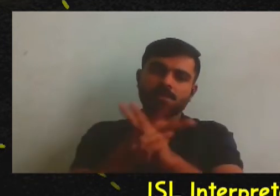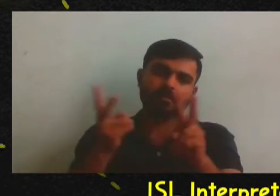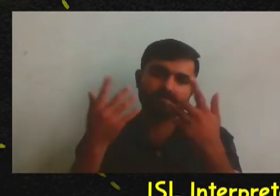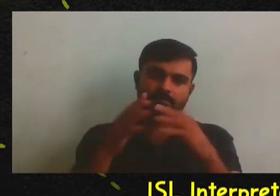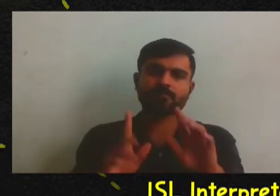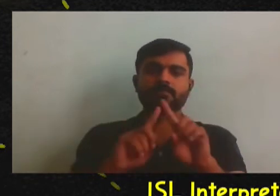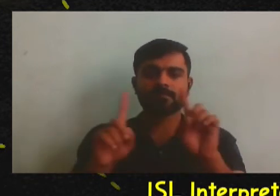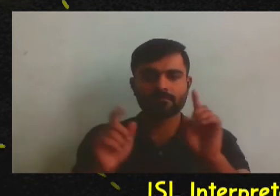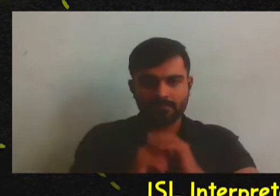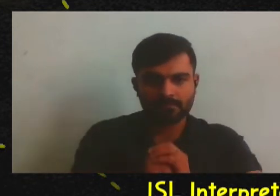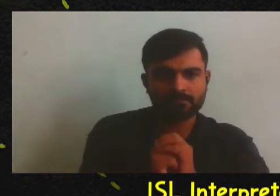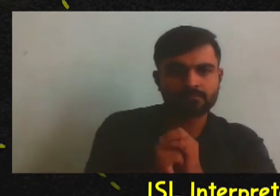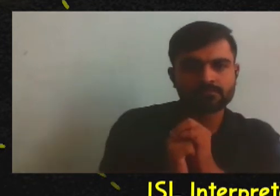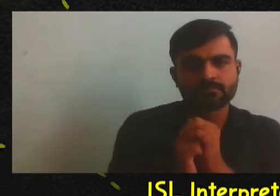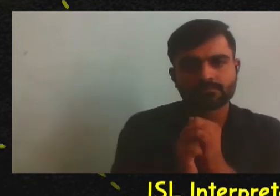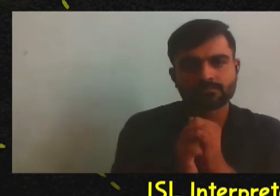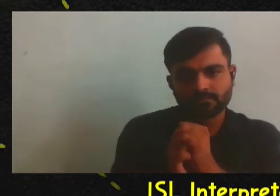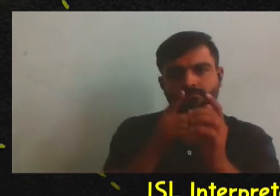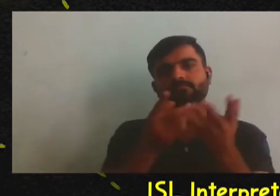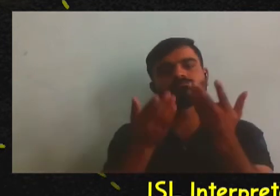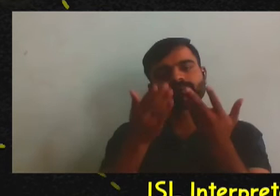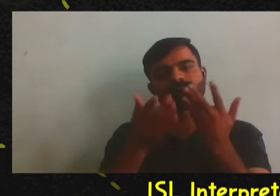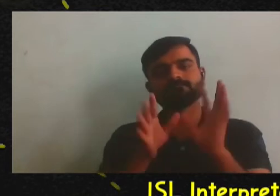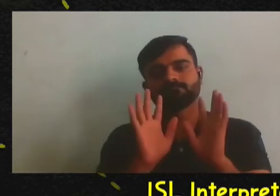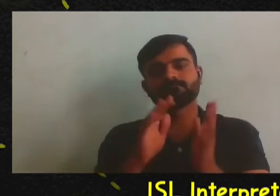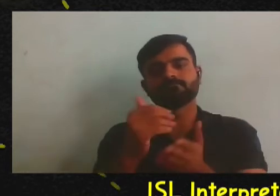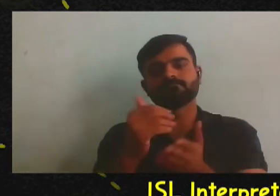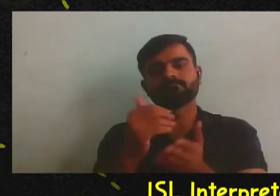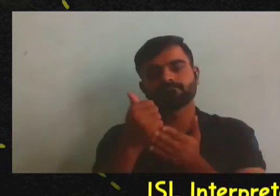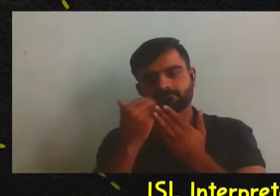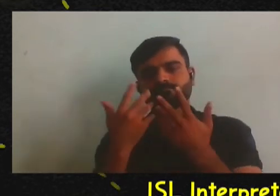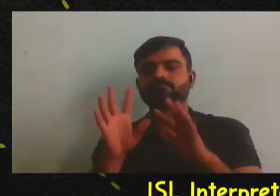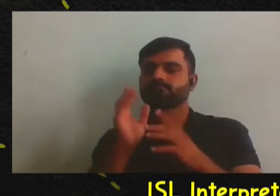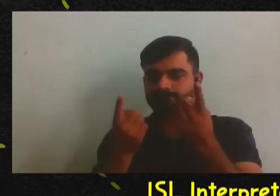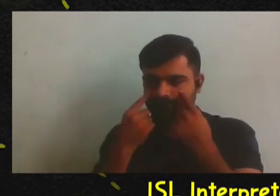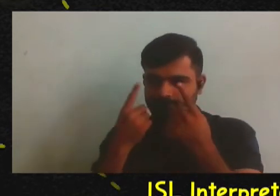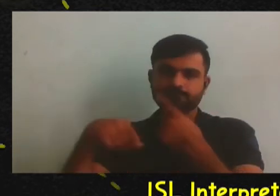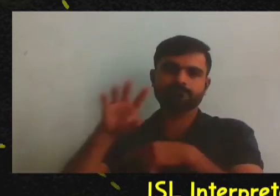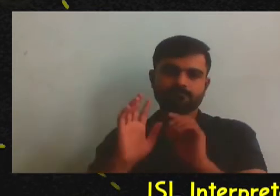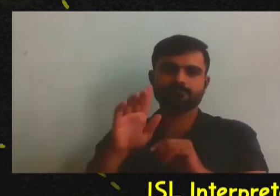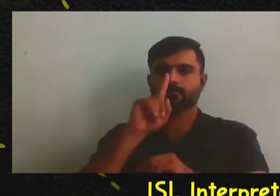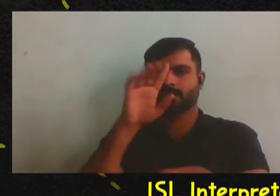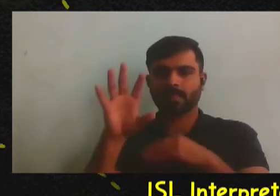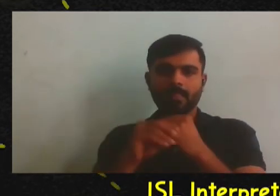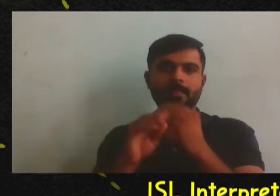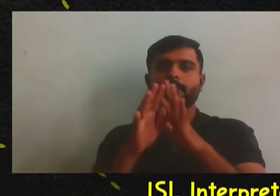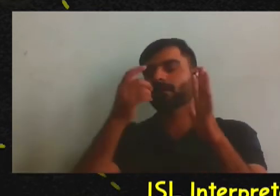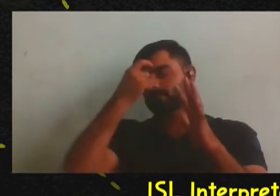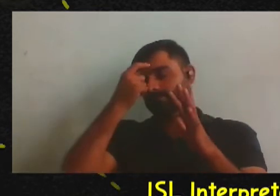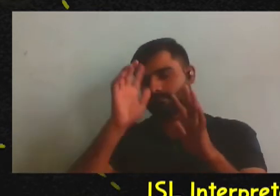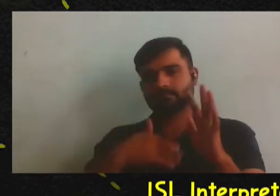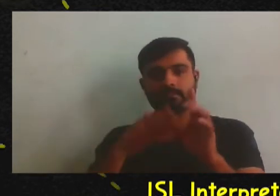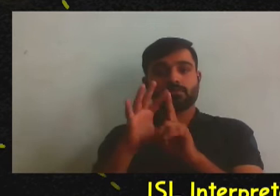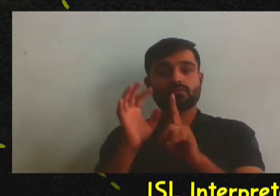But so then you kind of help them investigate why that is. And one of the bigger things that I do